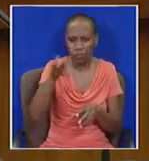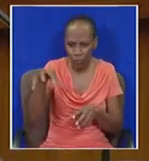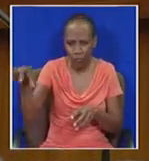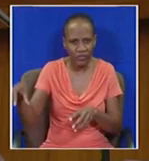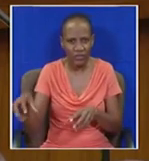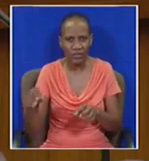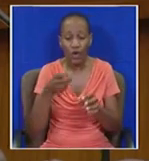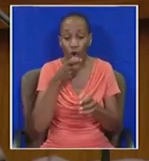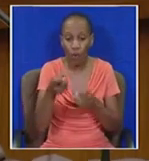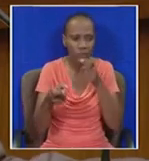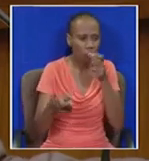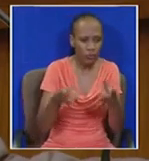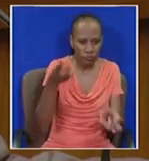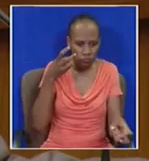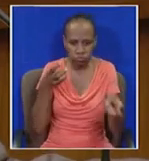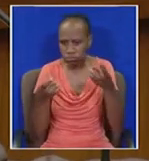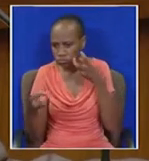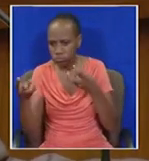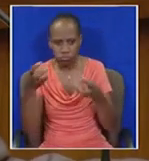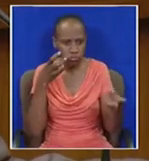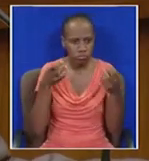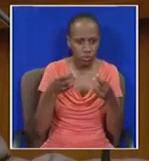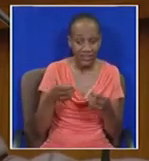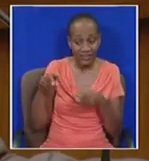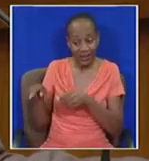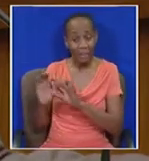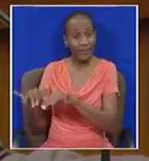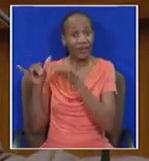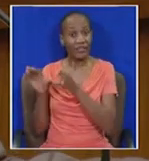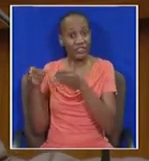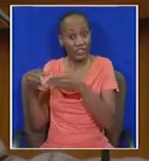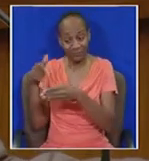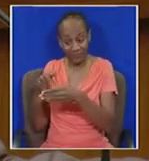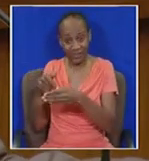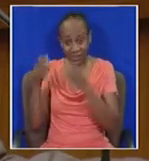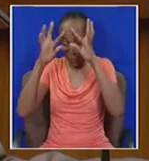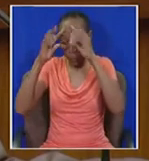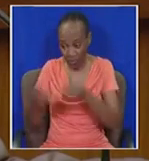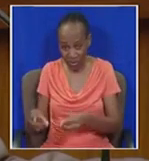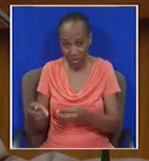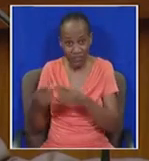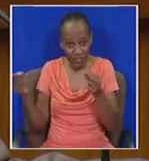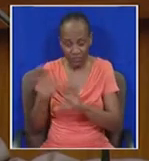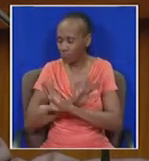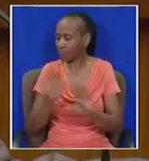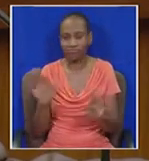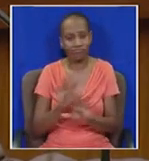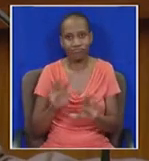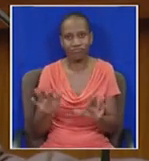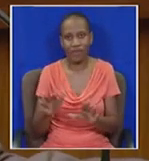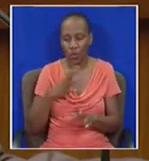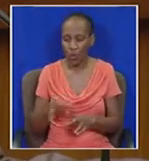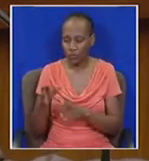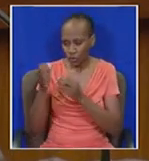people. There has been no decision. I really want to raise this to my elder with all due